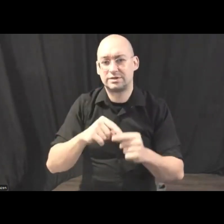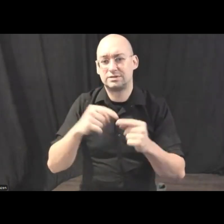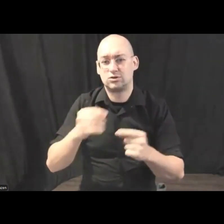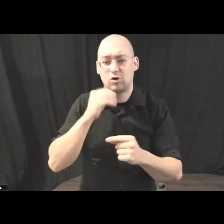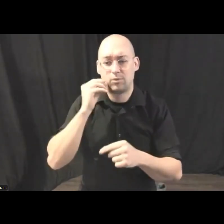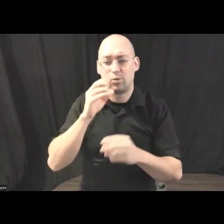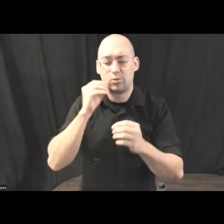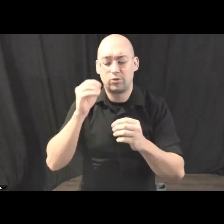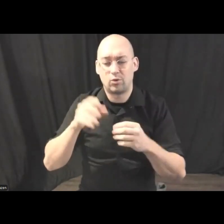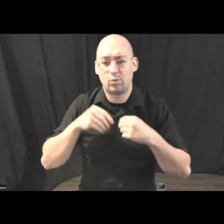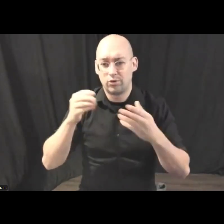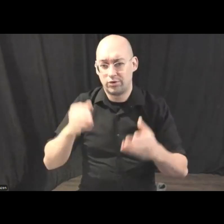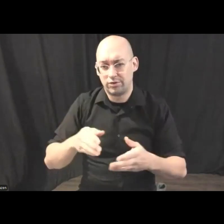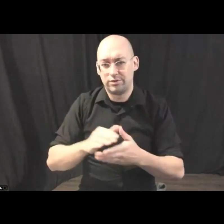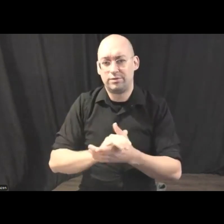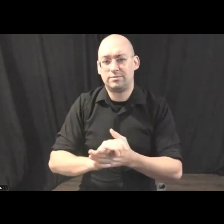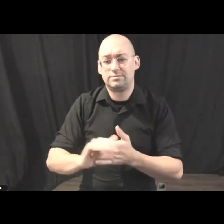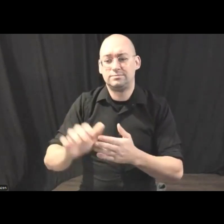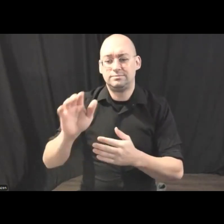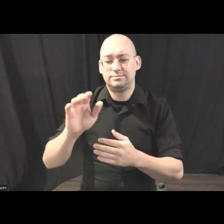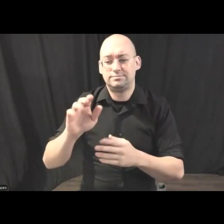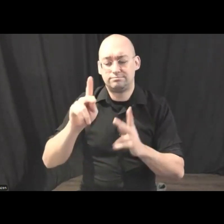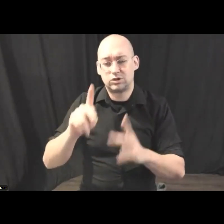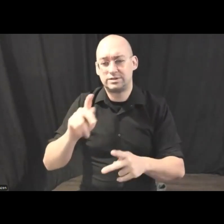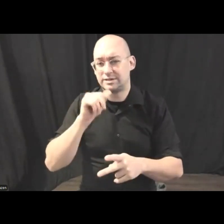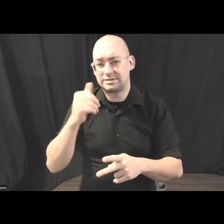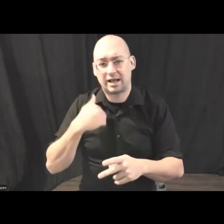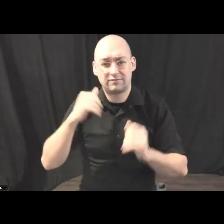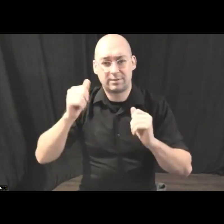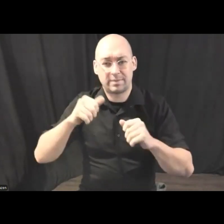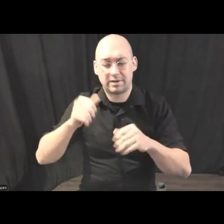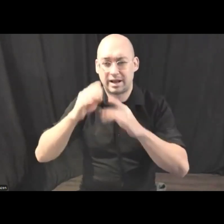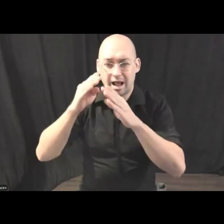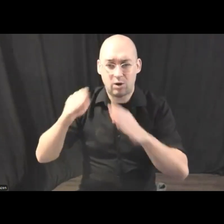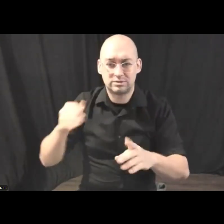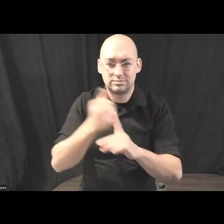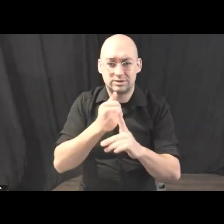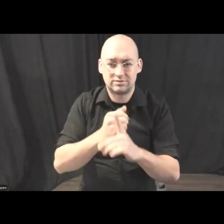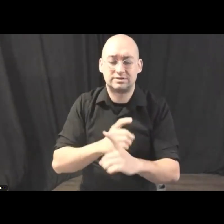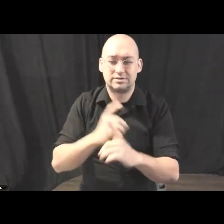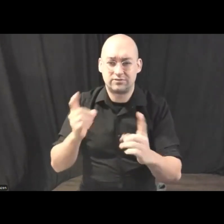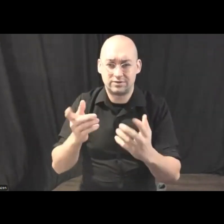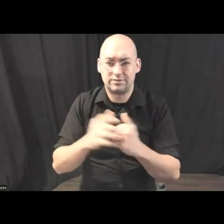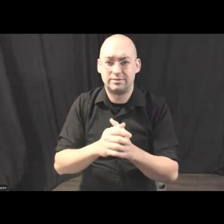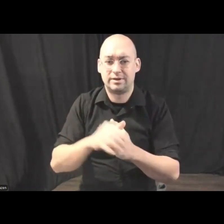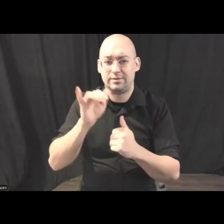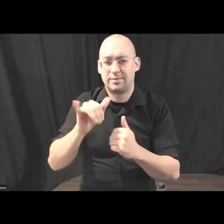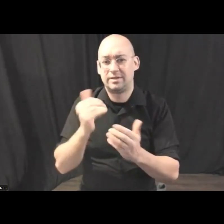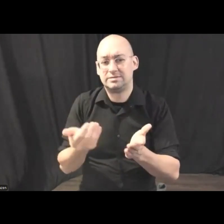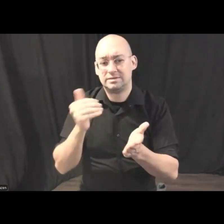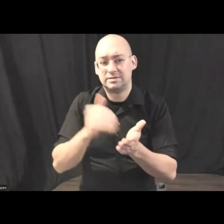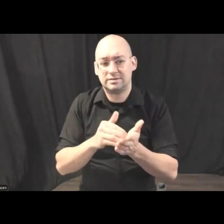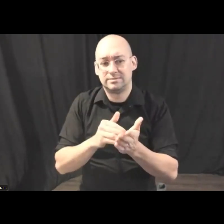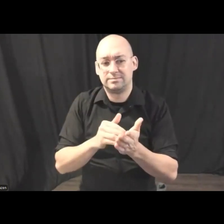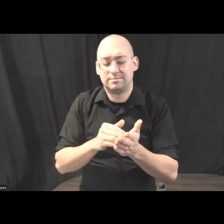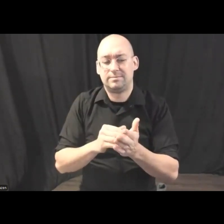means to house themselves in a different opportunity differently, or who does not, right? And that's, again, the lens in which